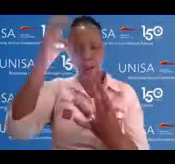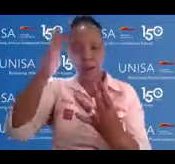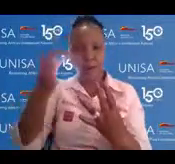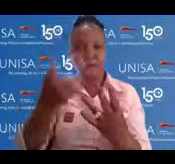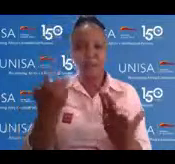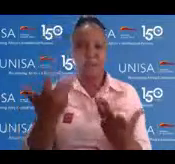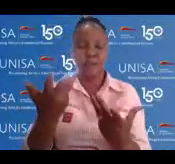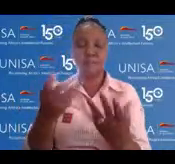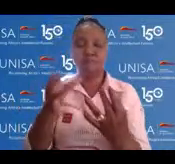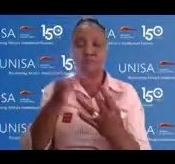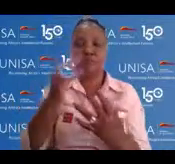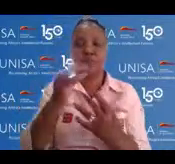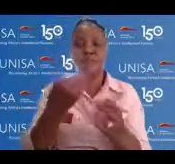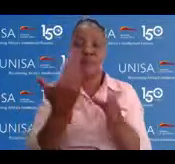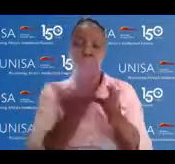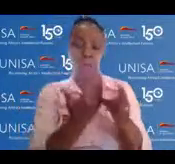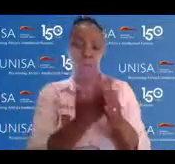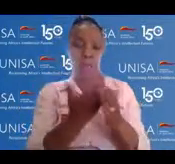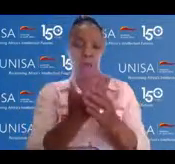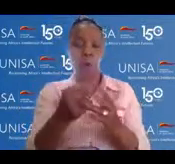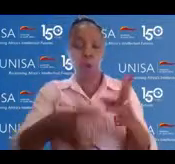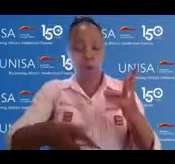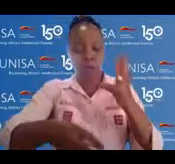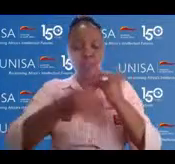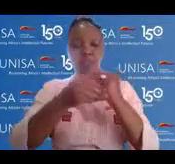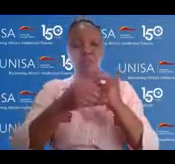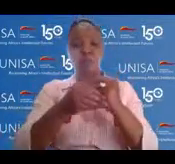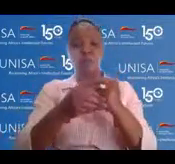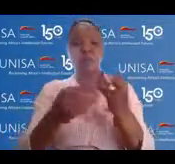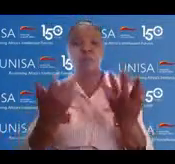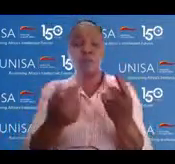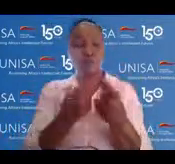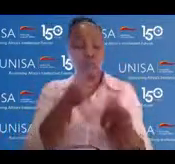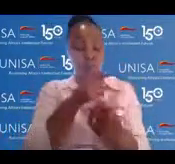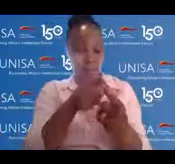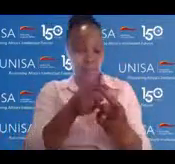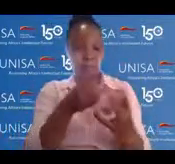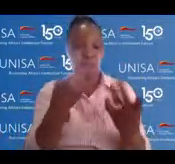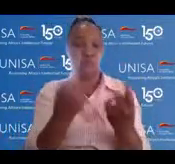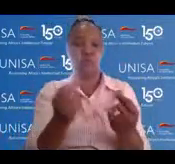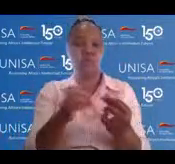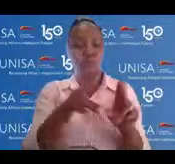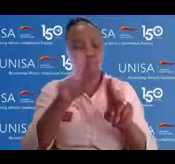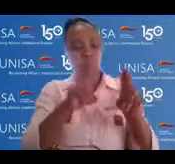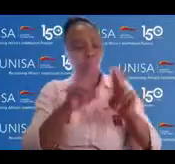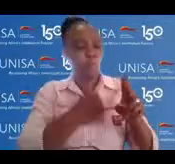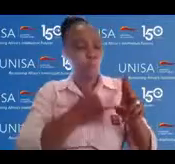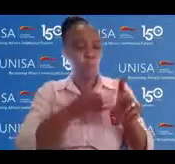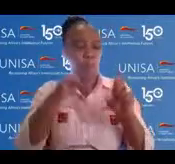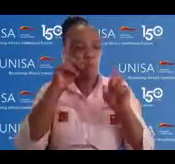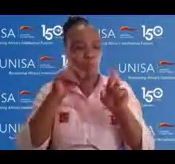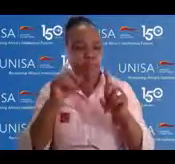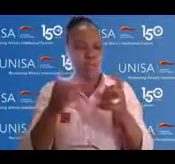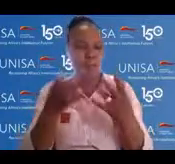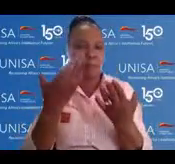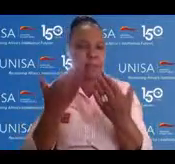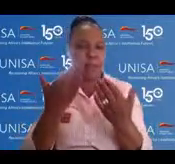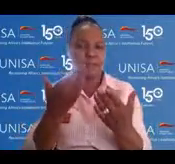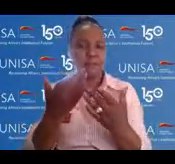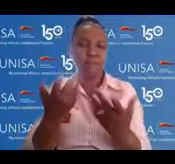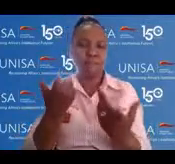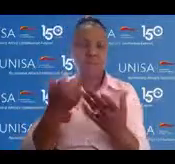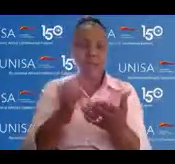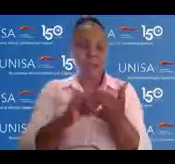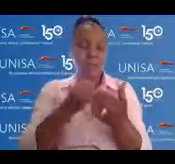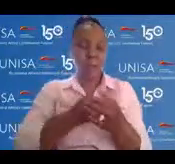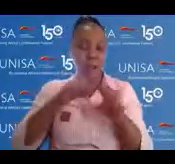file or attachment. So from there, I'm going to look for my picture, which may, when I'm writing my examination, they will be